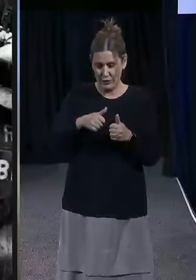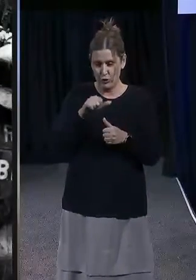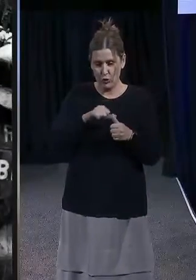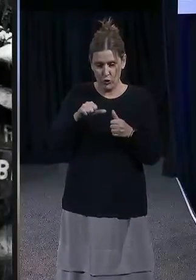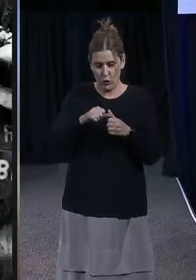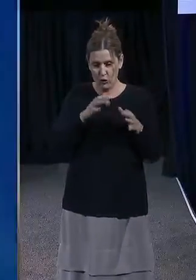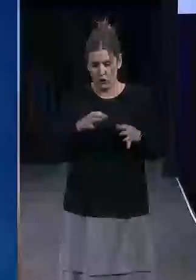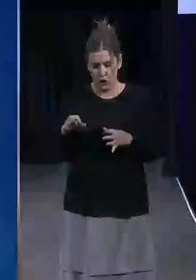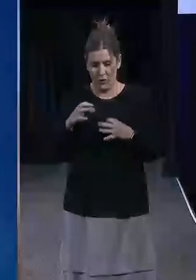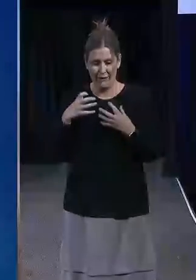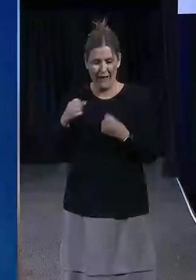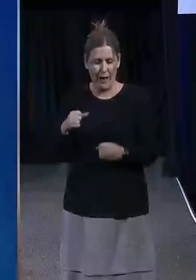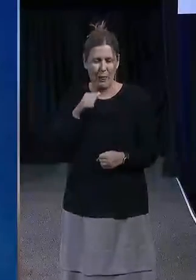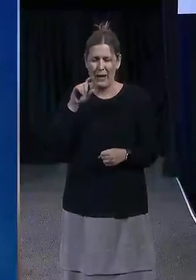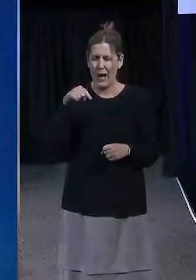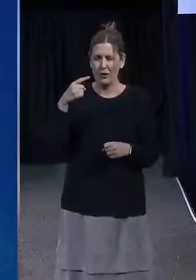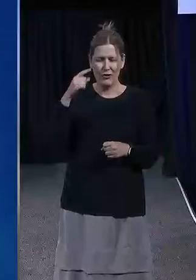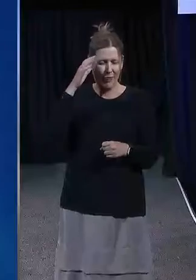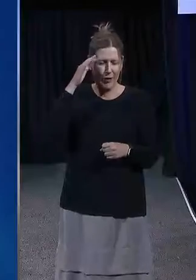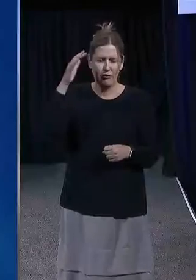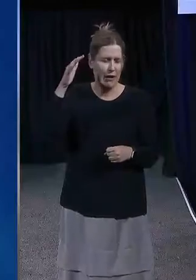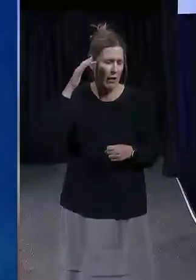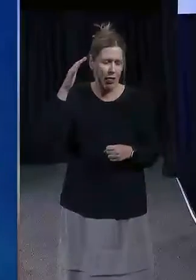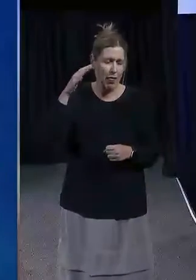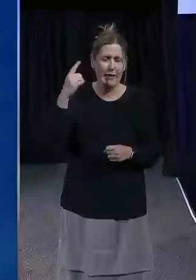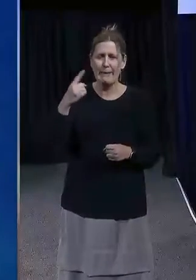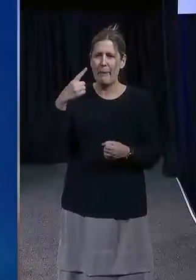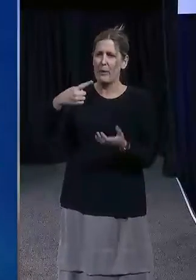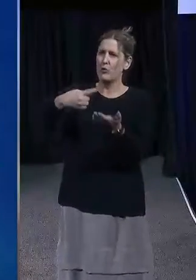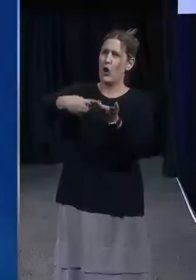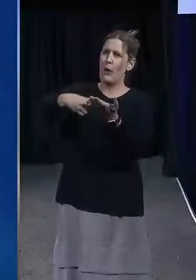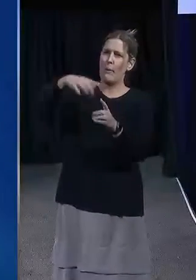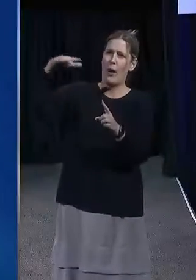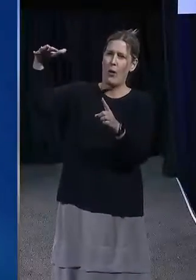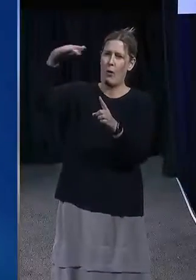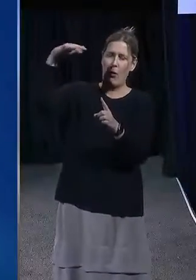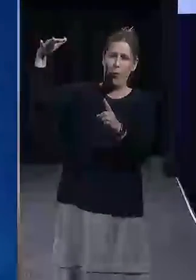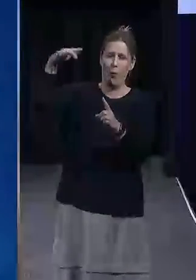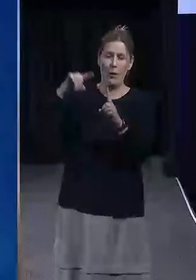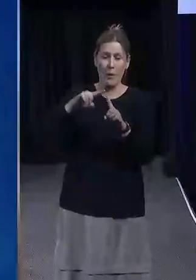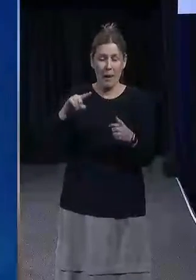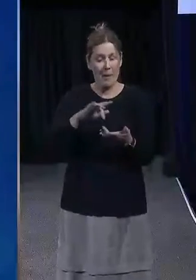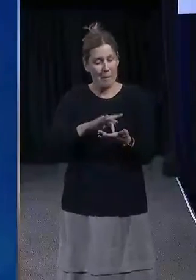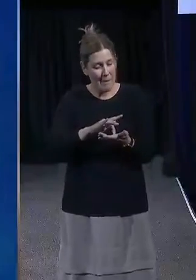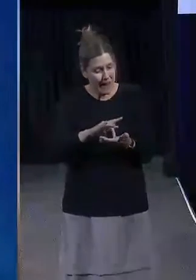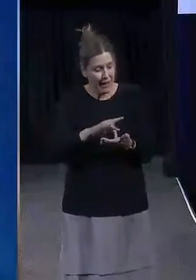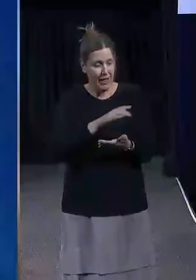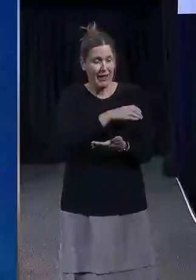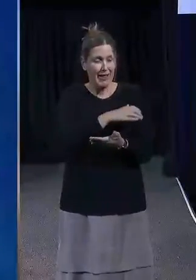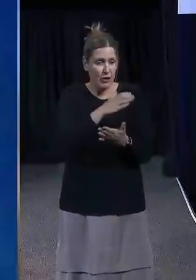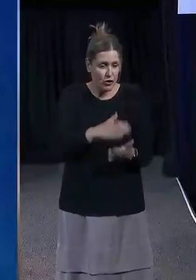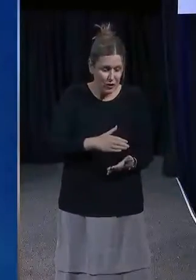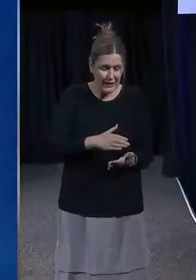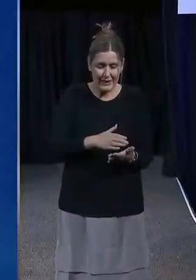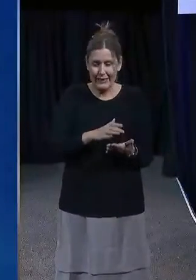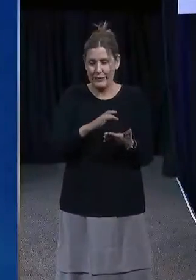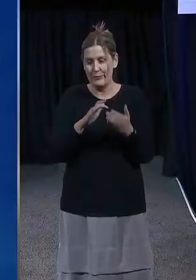a theoretical construct, something to talk about, but that medical practitioners, clinicians,